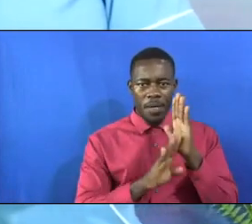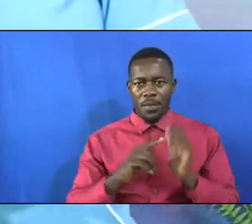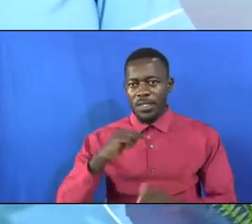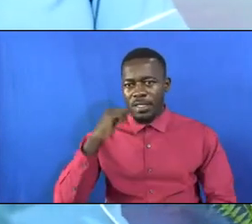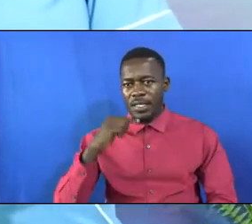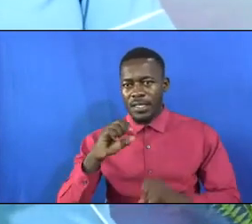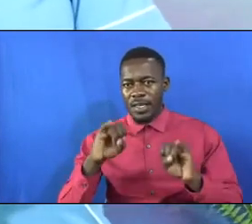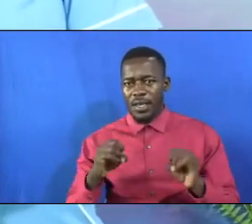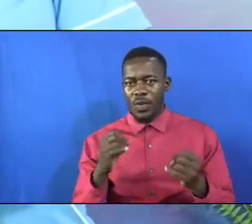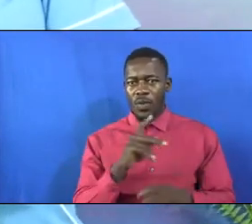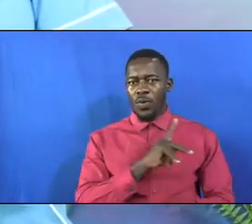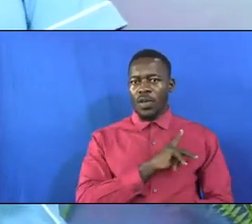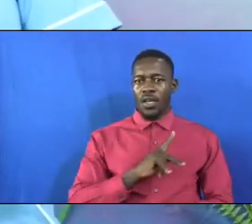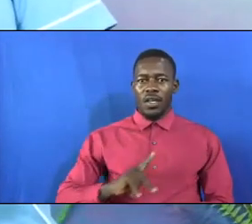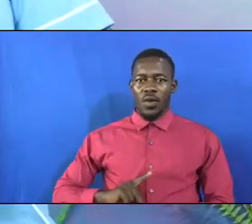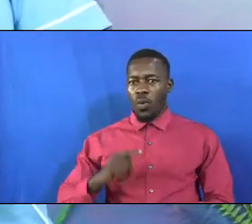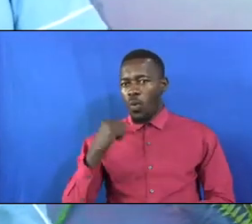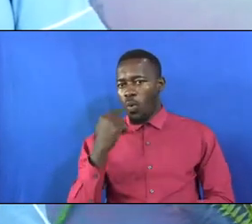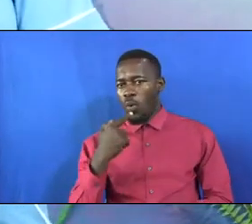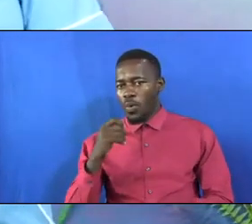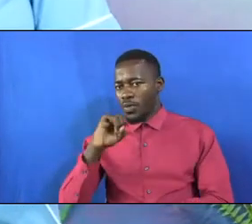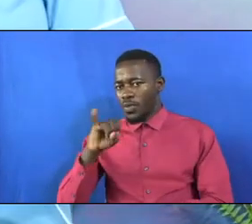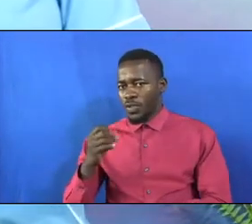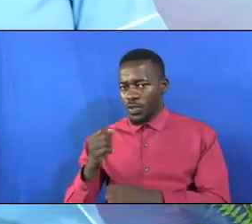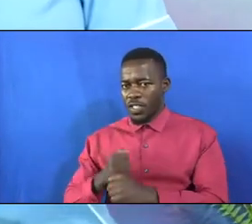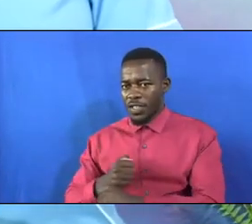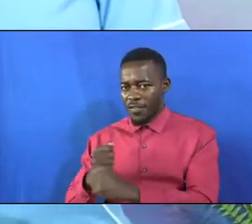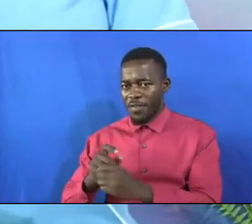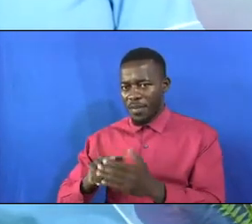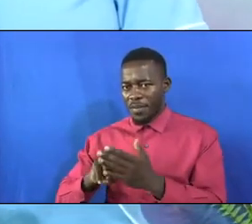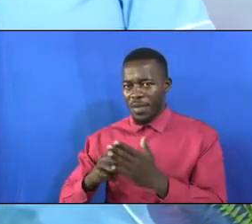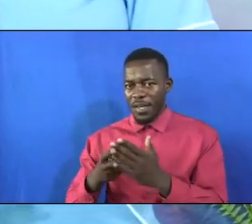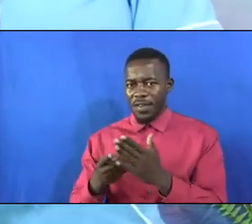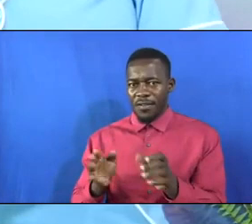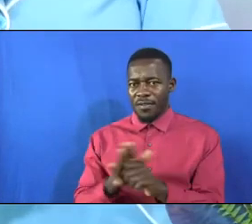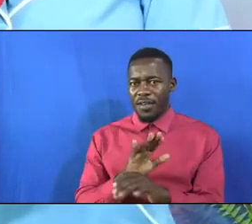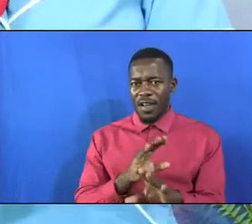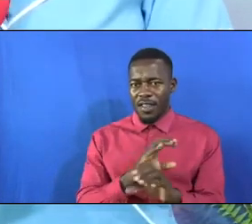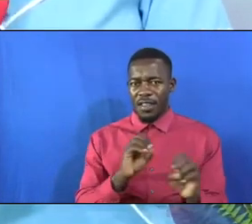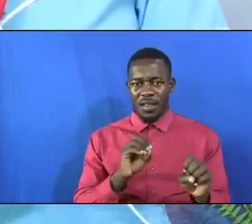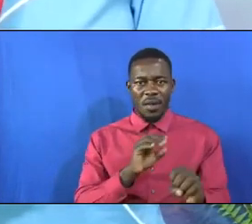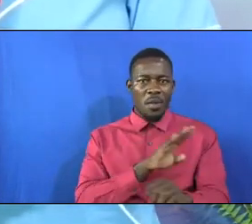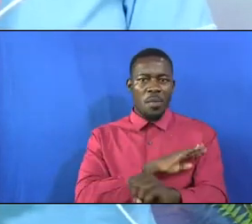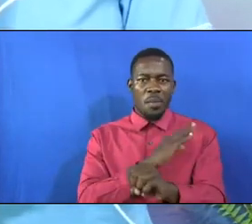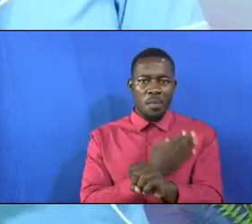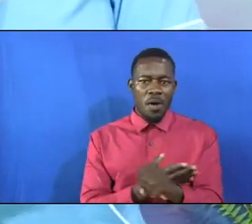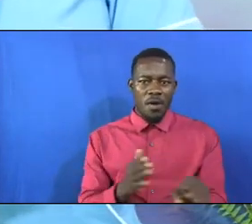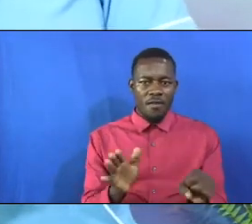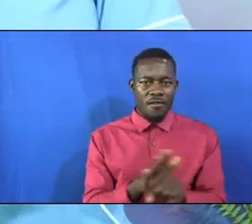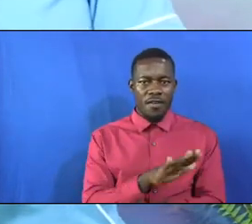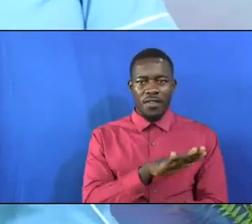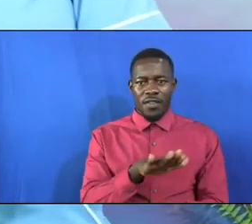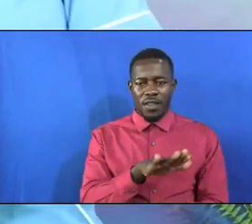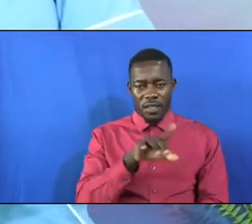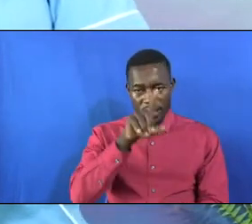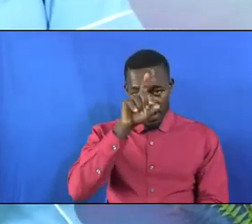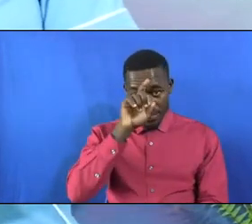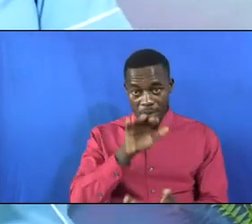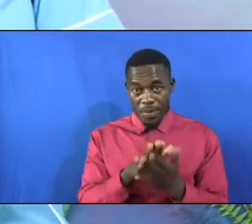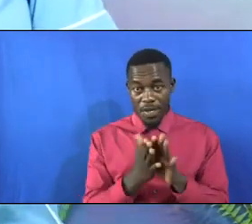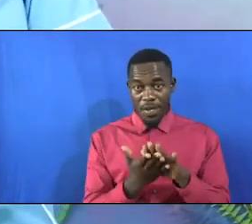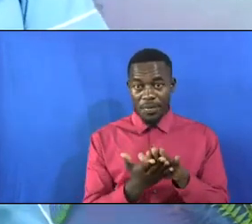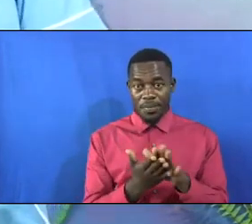new king to whom Joseph meant nothing came to power in Egypt. He